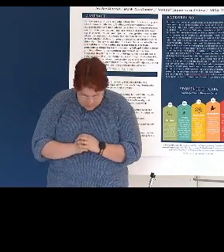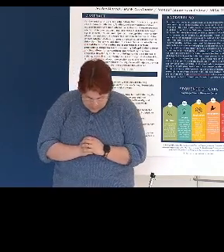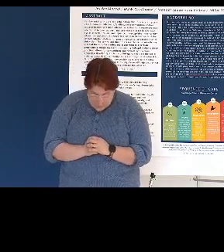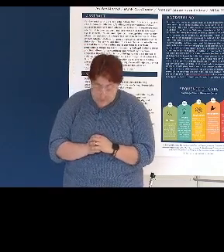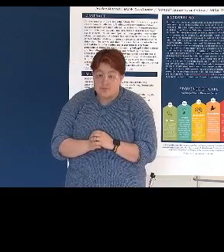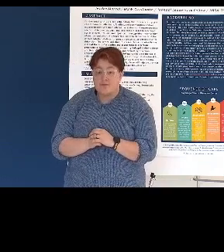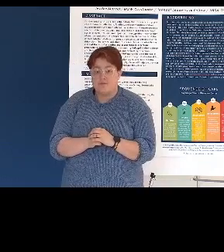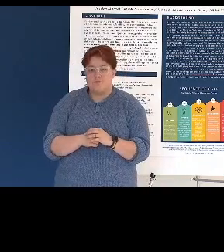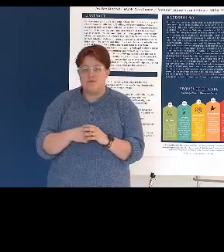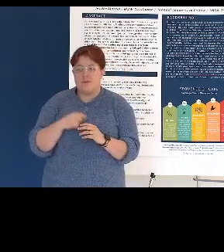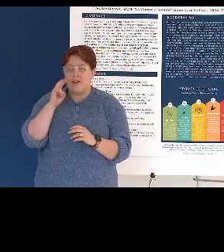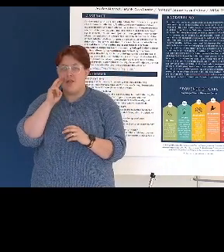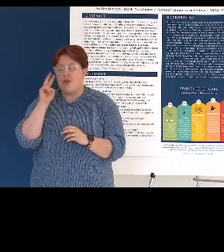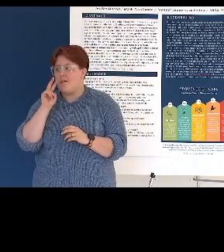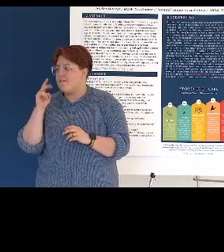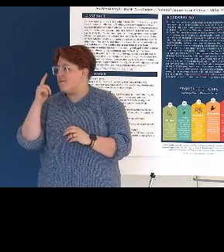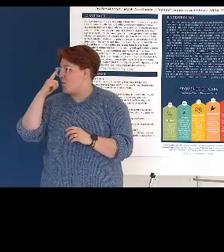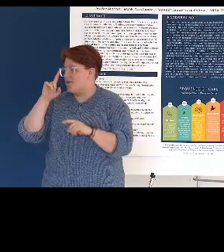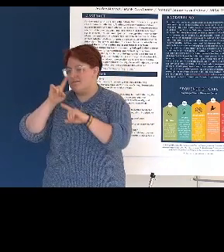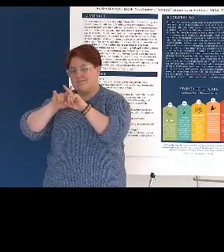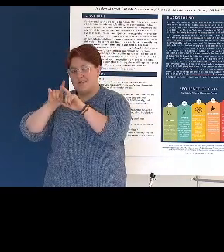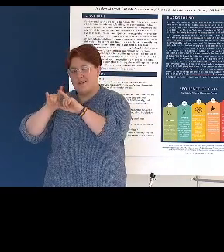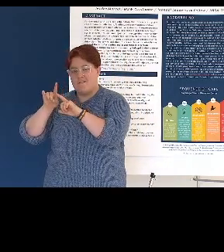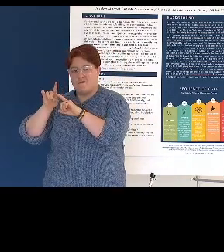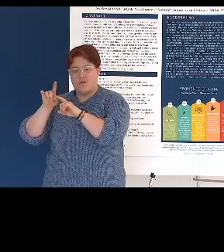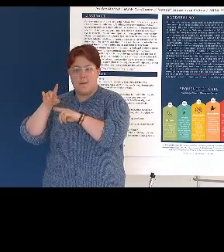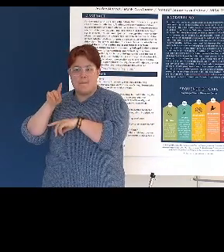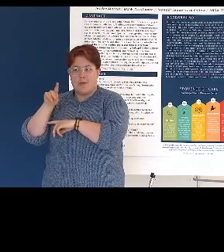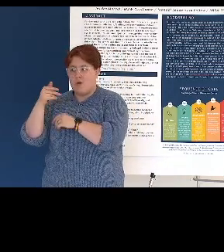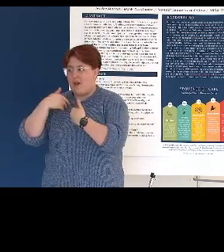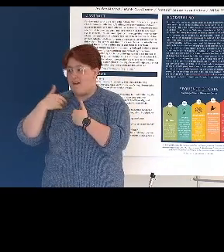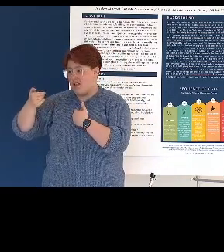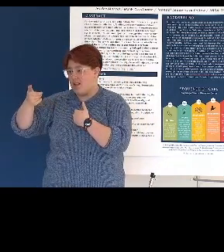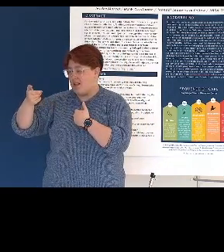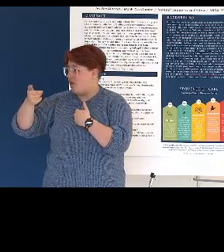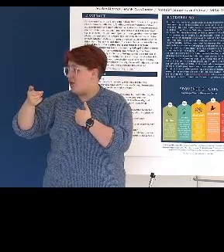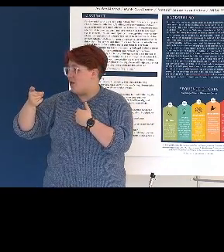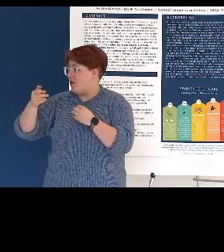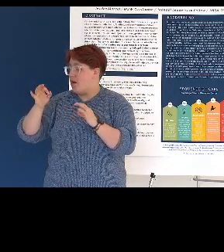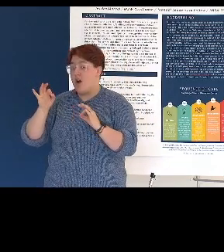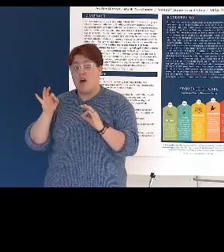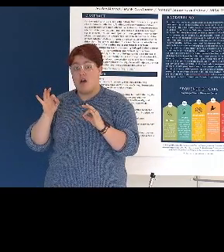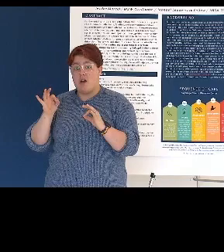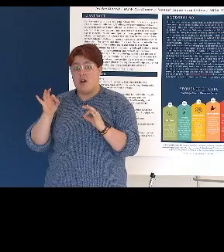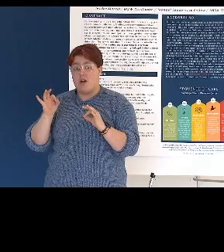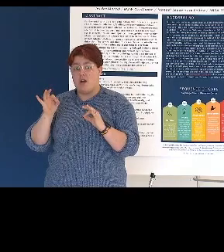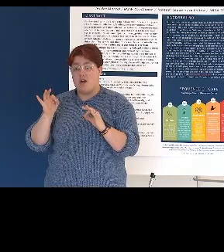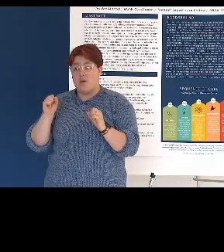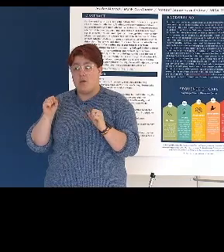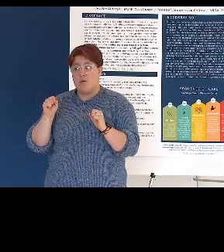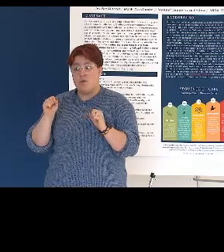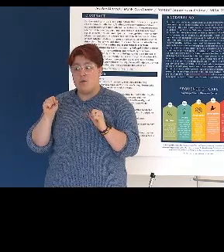I think we're looking for a different PowerPoint. There's a clicker. That's me.